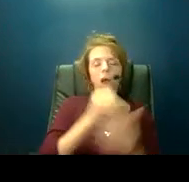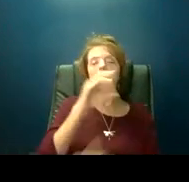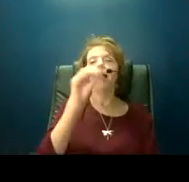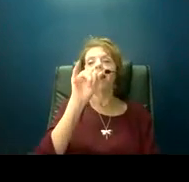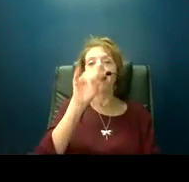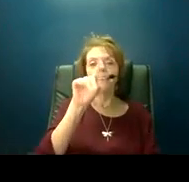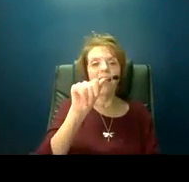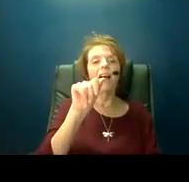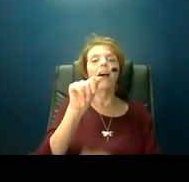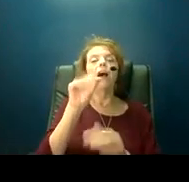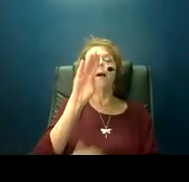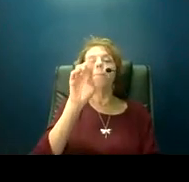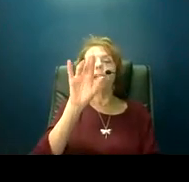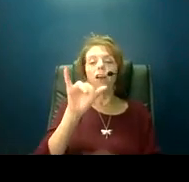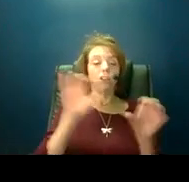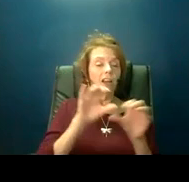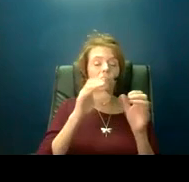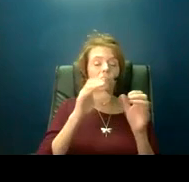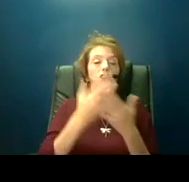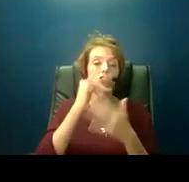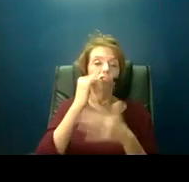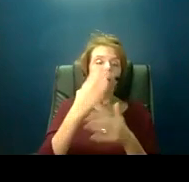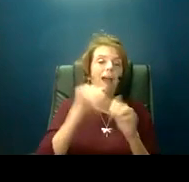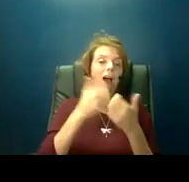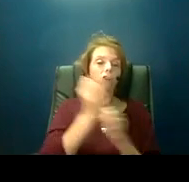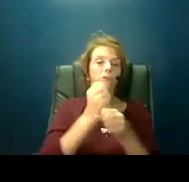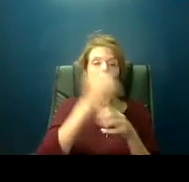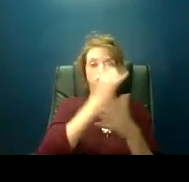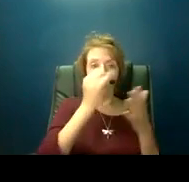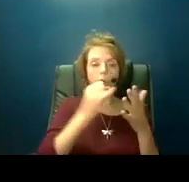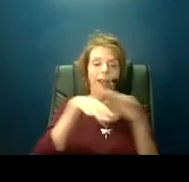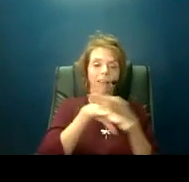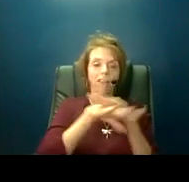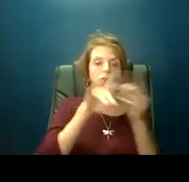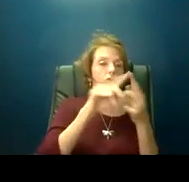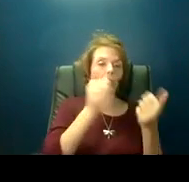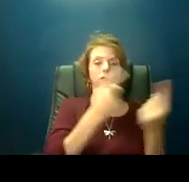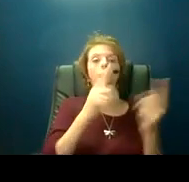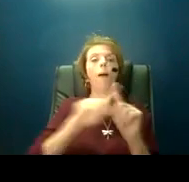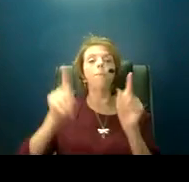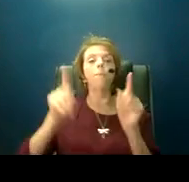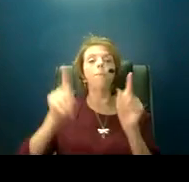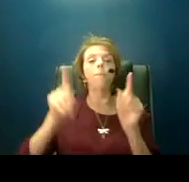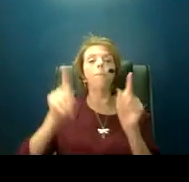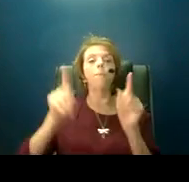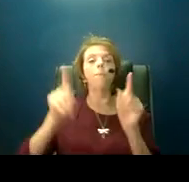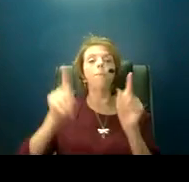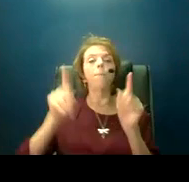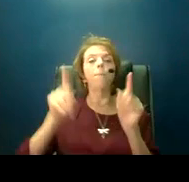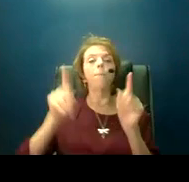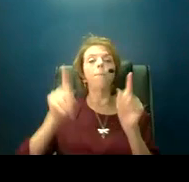great job of making drawing accessible to everybody. But really that distinction between, we're not worried